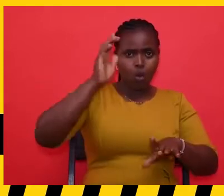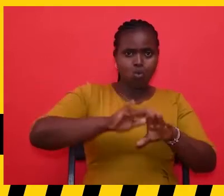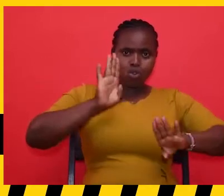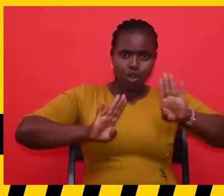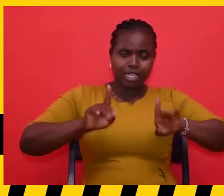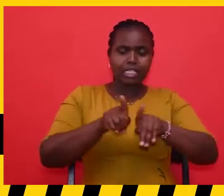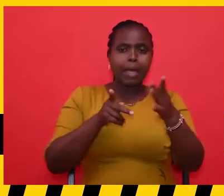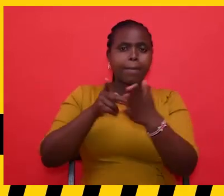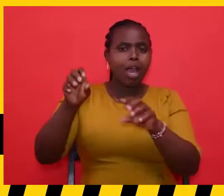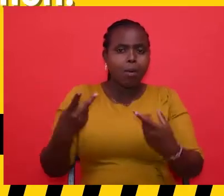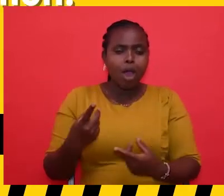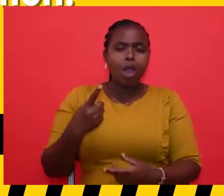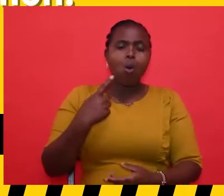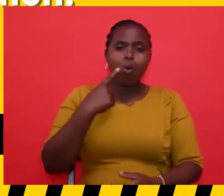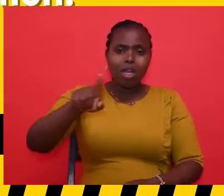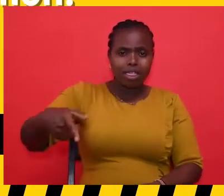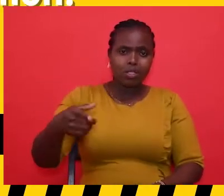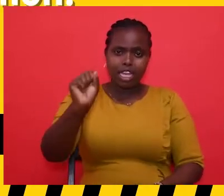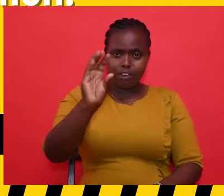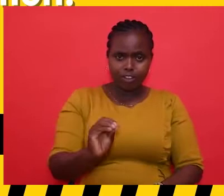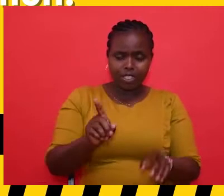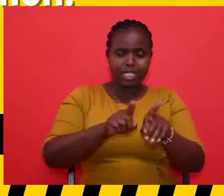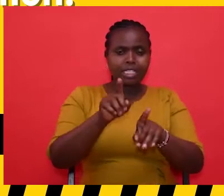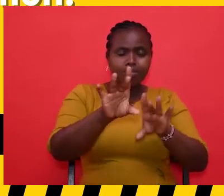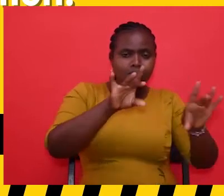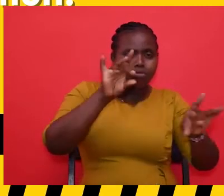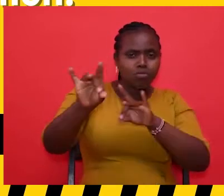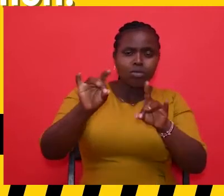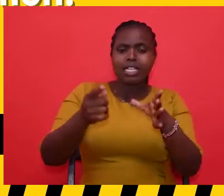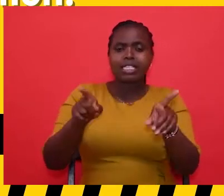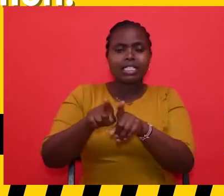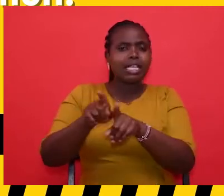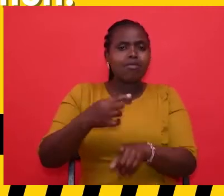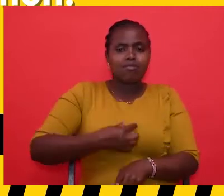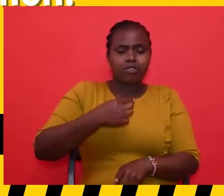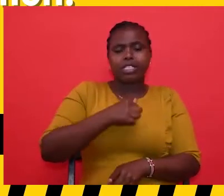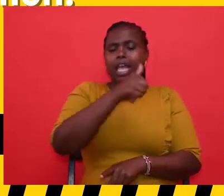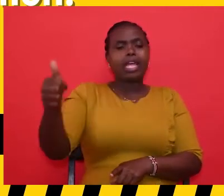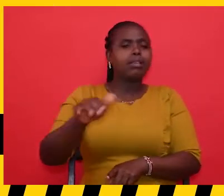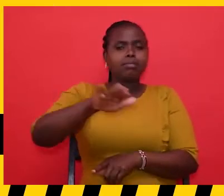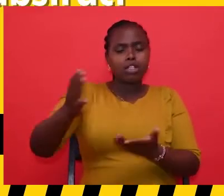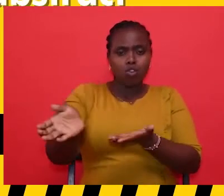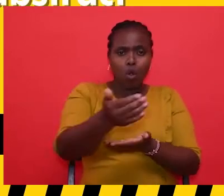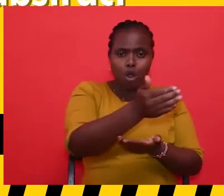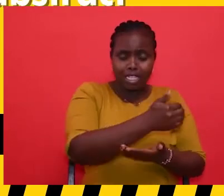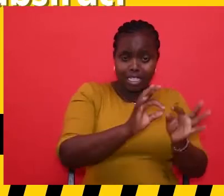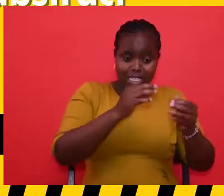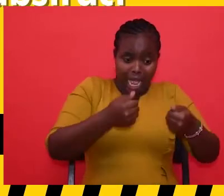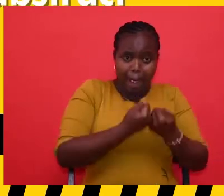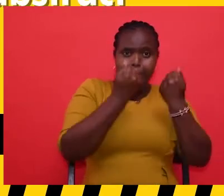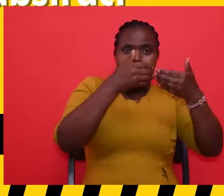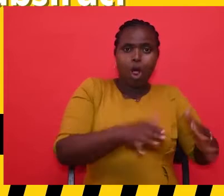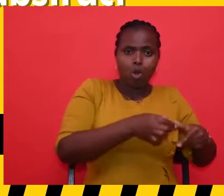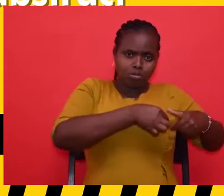of 1,050 shillings, select a collection point, then visit the selected point for collection. In